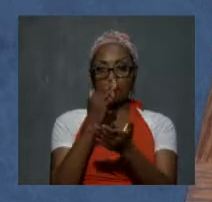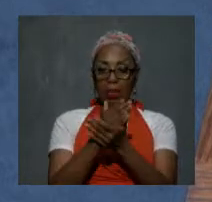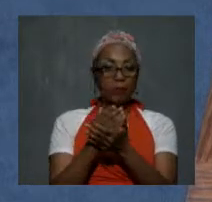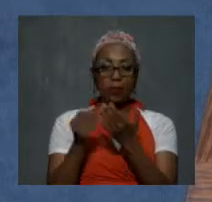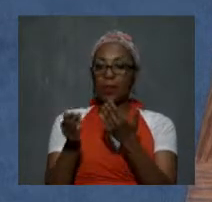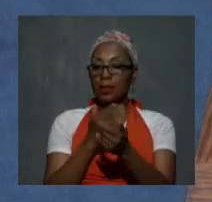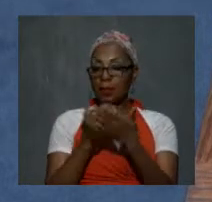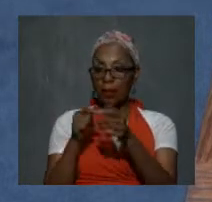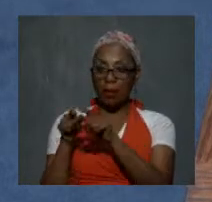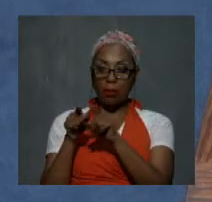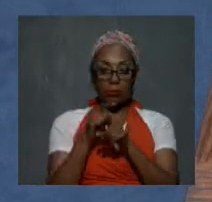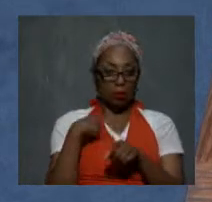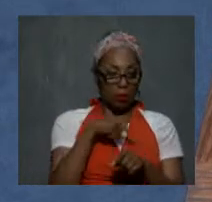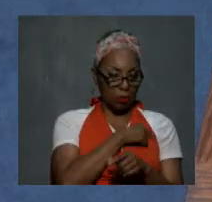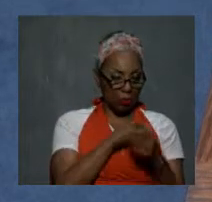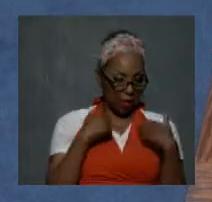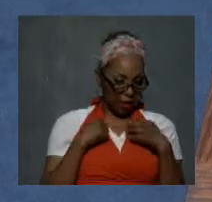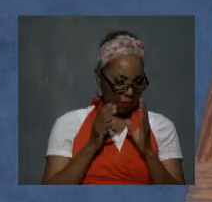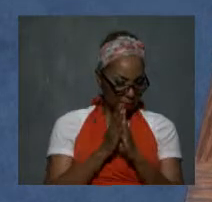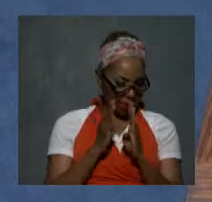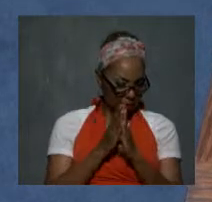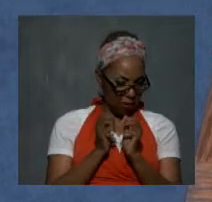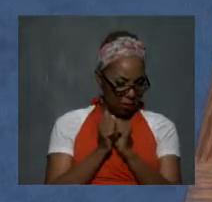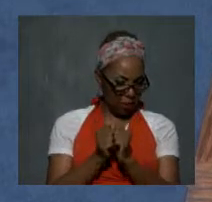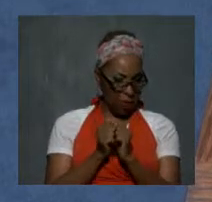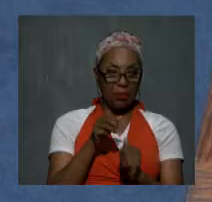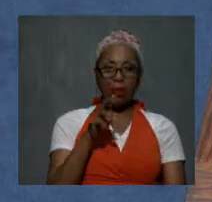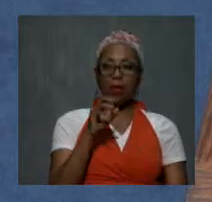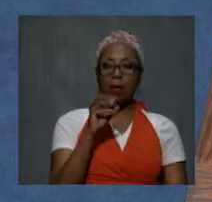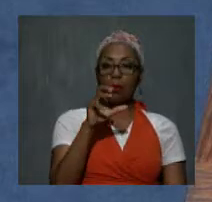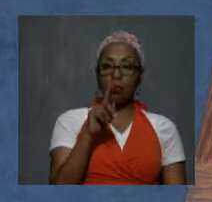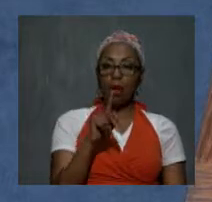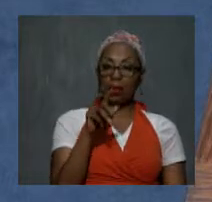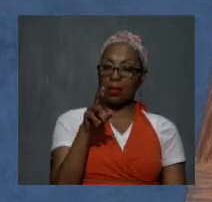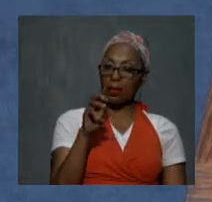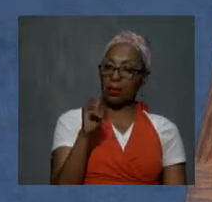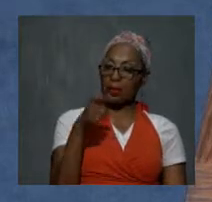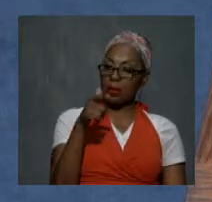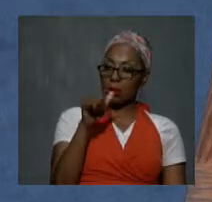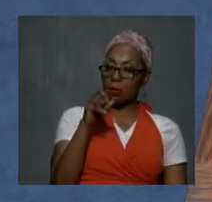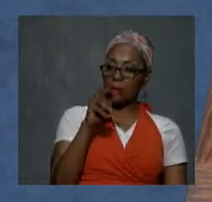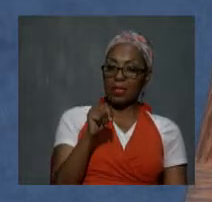with Metro, what's their whole name? Rock Region Metro, there we go, thank you.